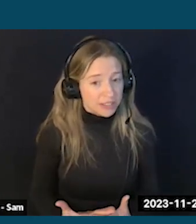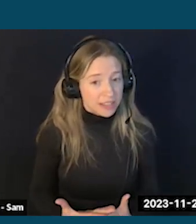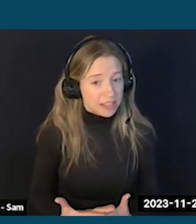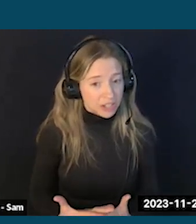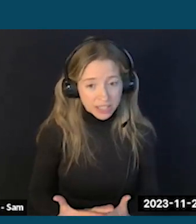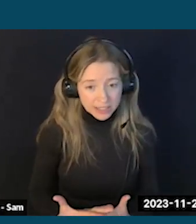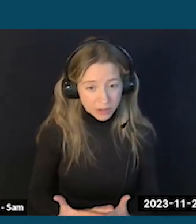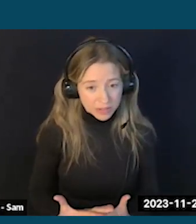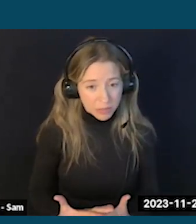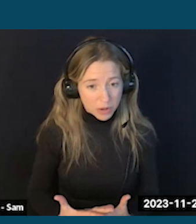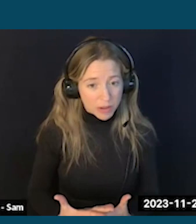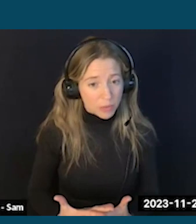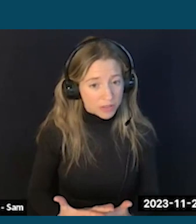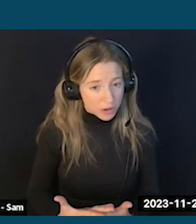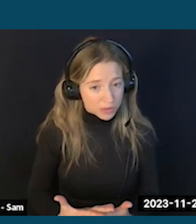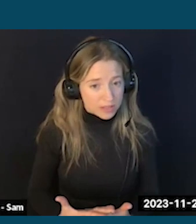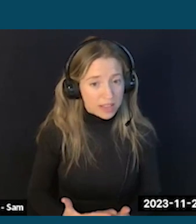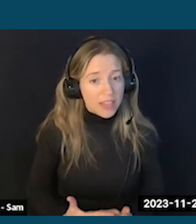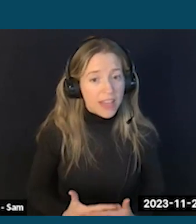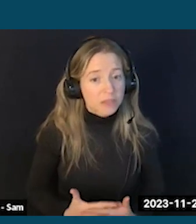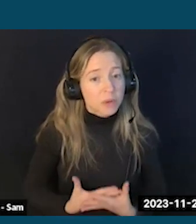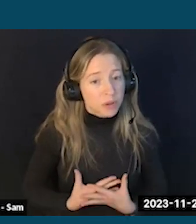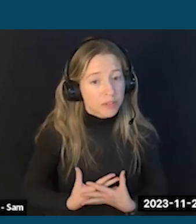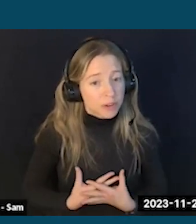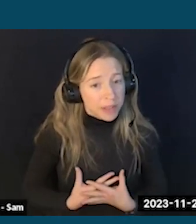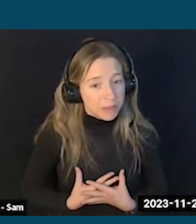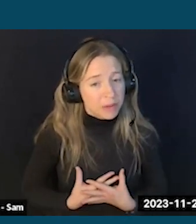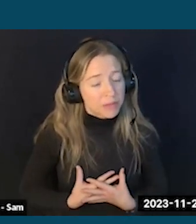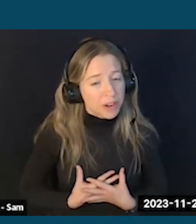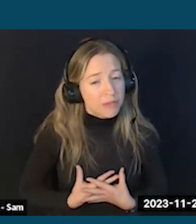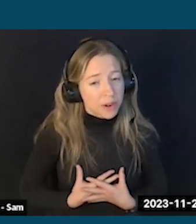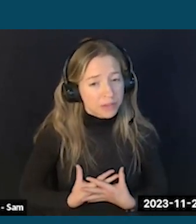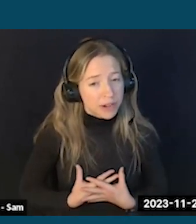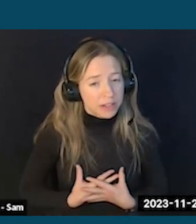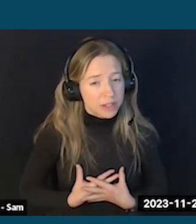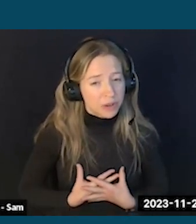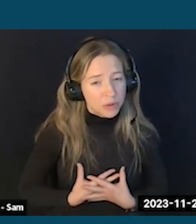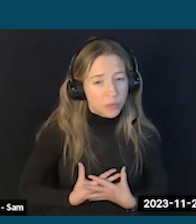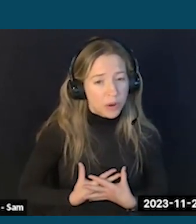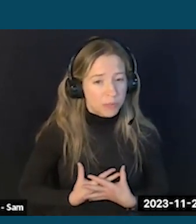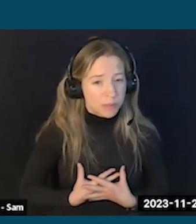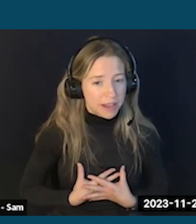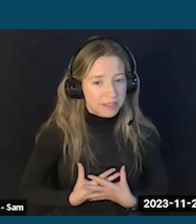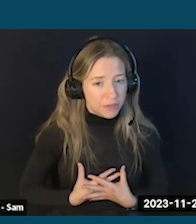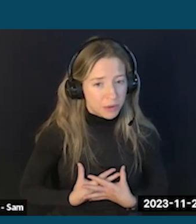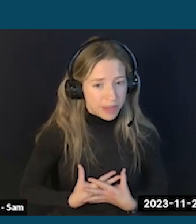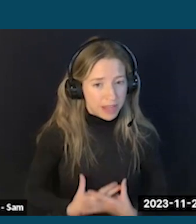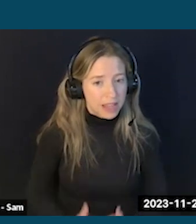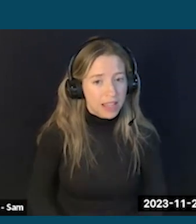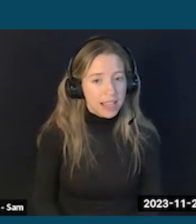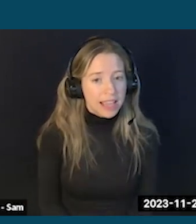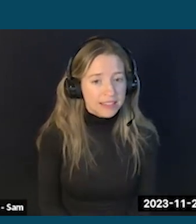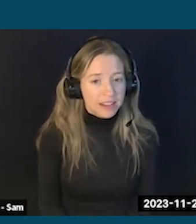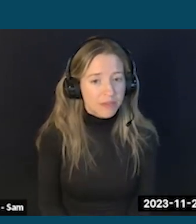that we just continue this appointment with notes. That's what worked for me, but it was very frustrating to be told what would be best for